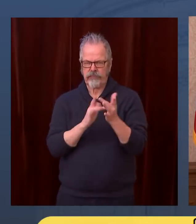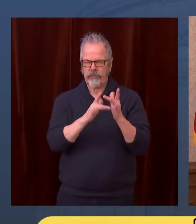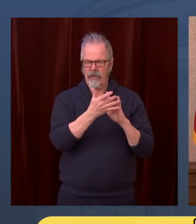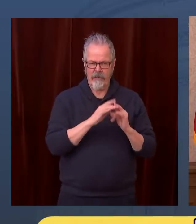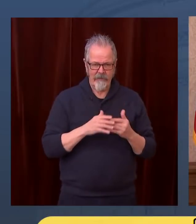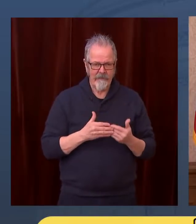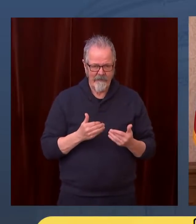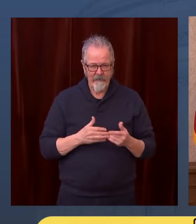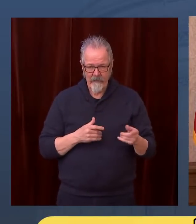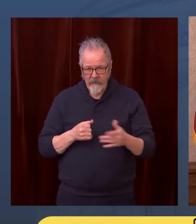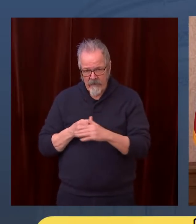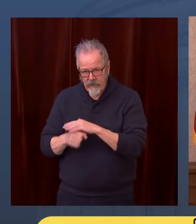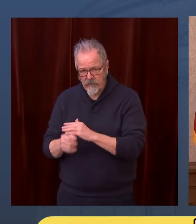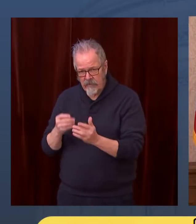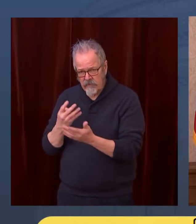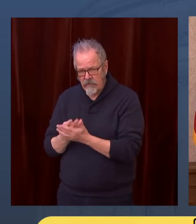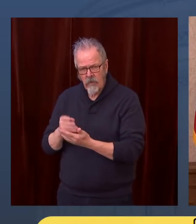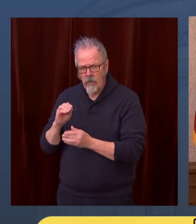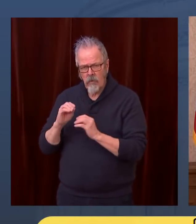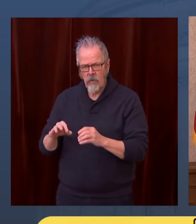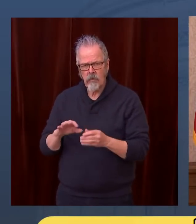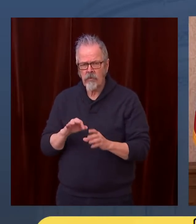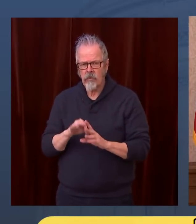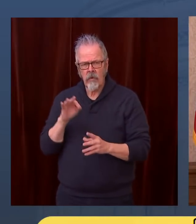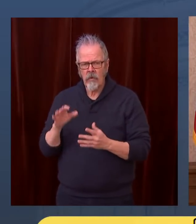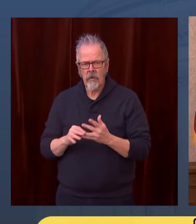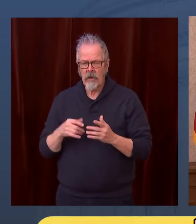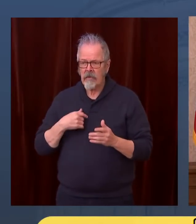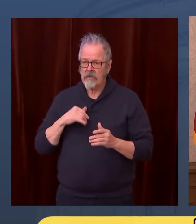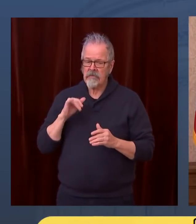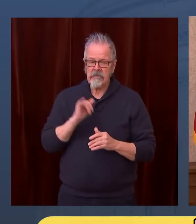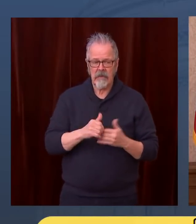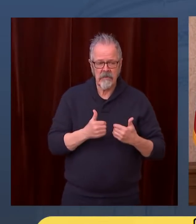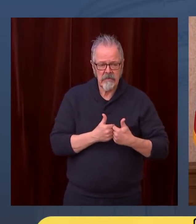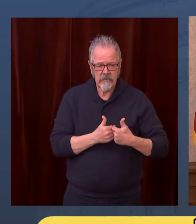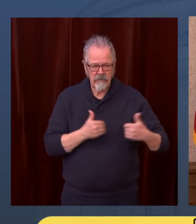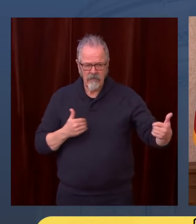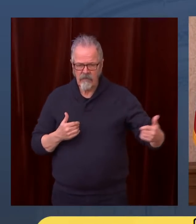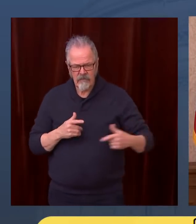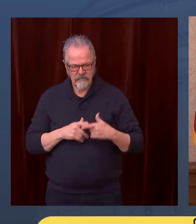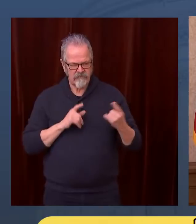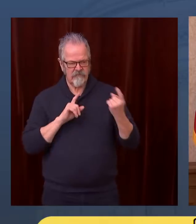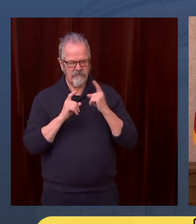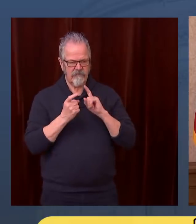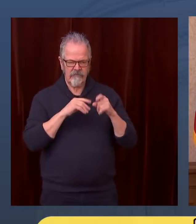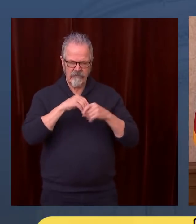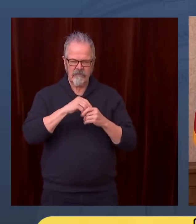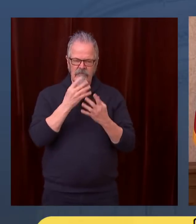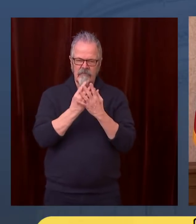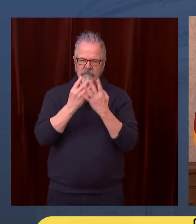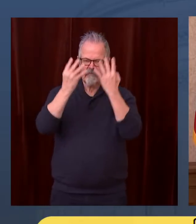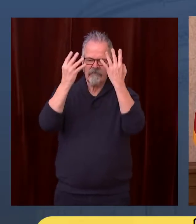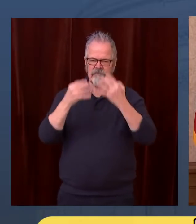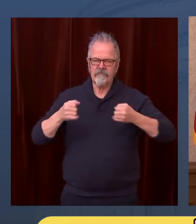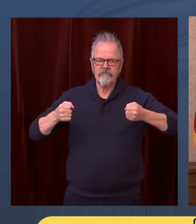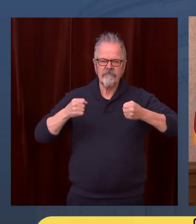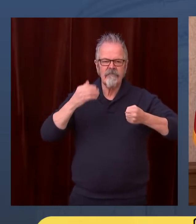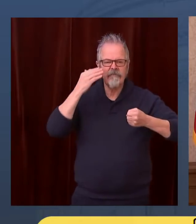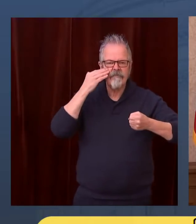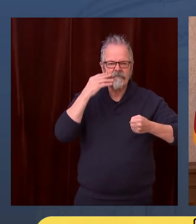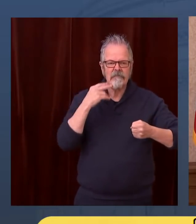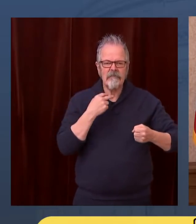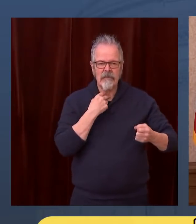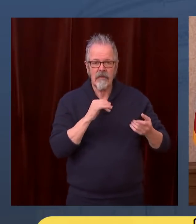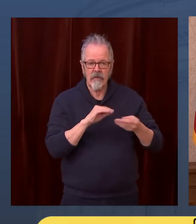choices. So we will make a decision based on the sciences that then exist. We think the infection rates are still too high, and we don't have